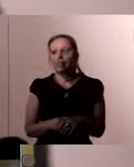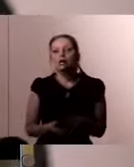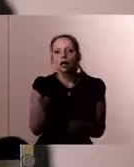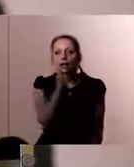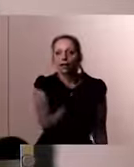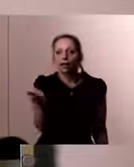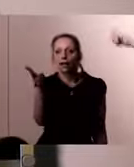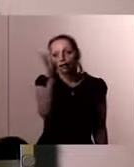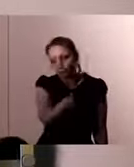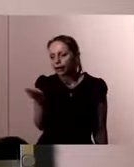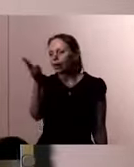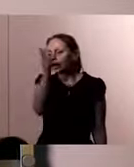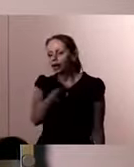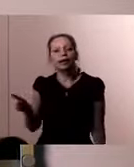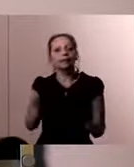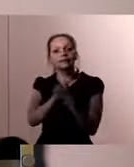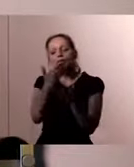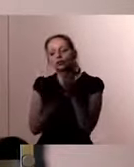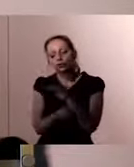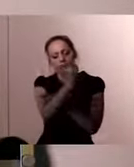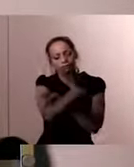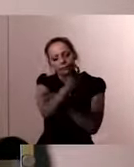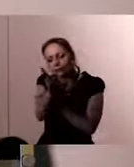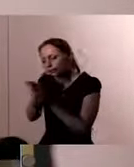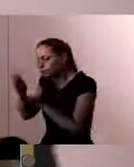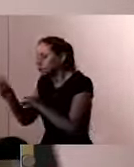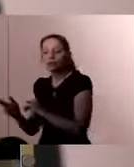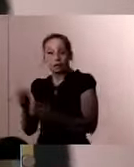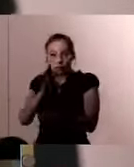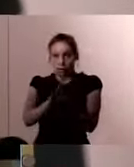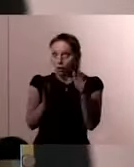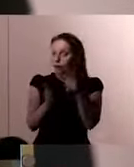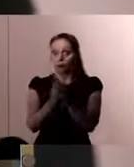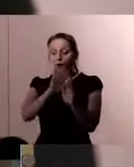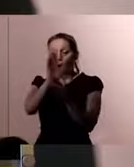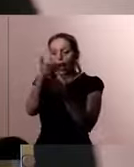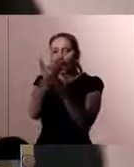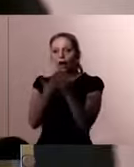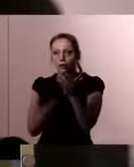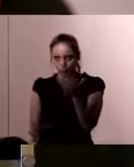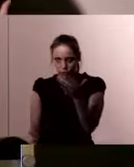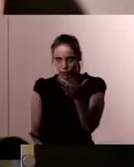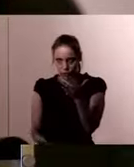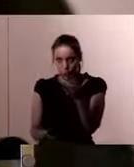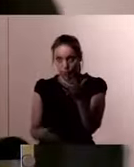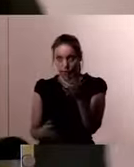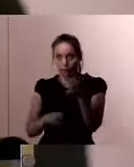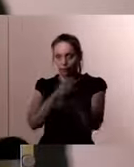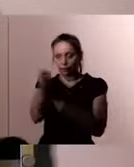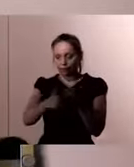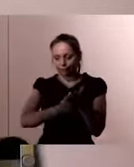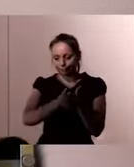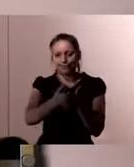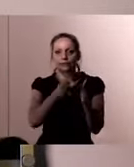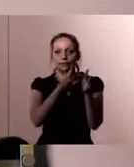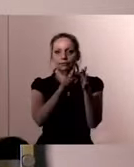Over and over and over again. So one of the ways this kind of narrative becomes entrenched is when all of the